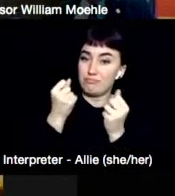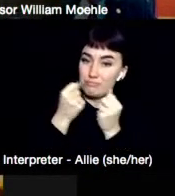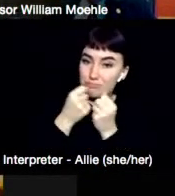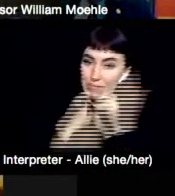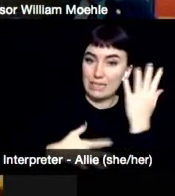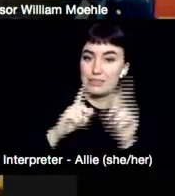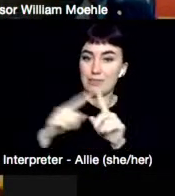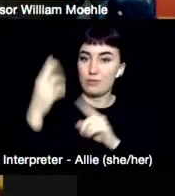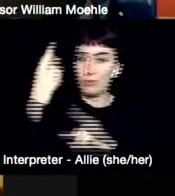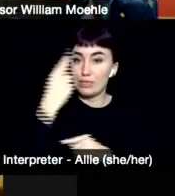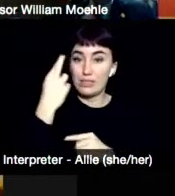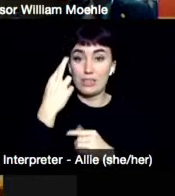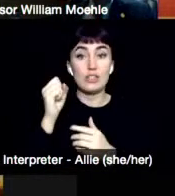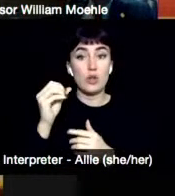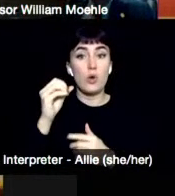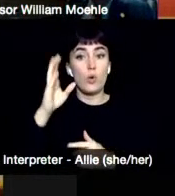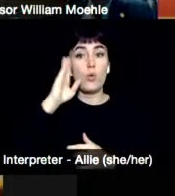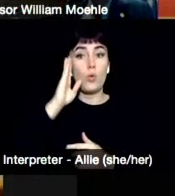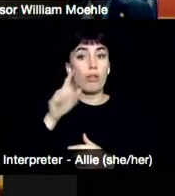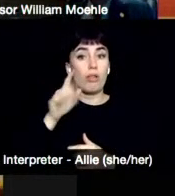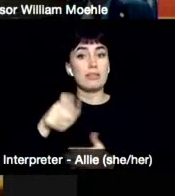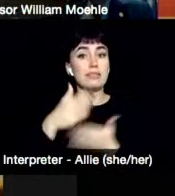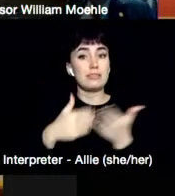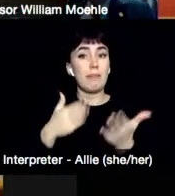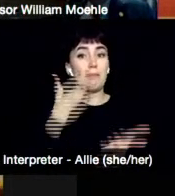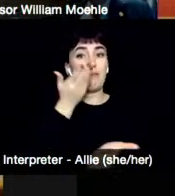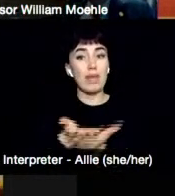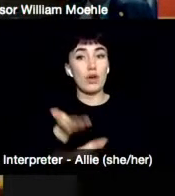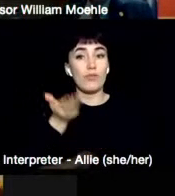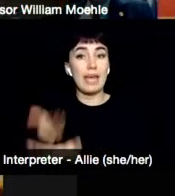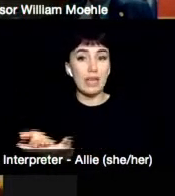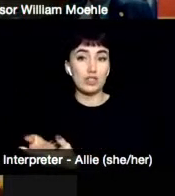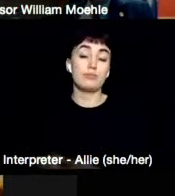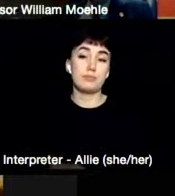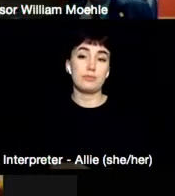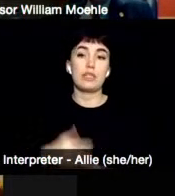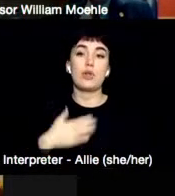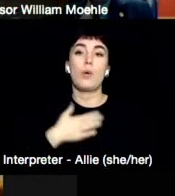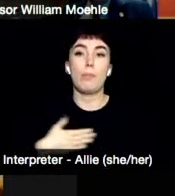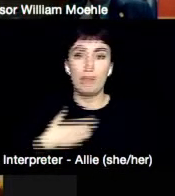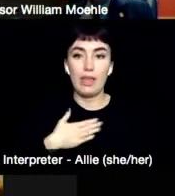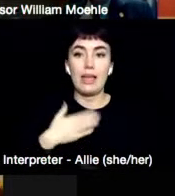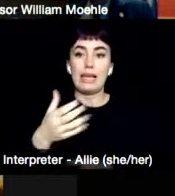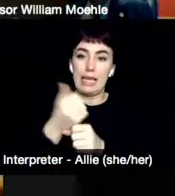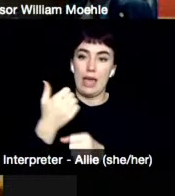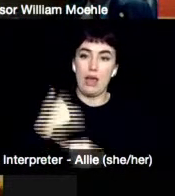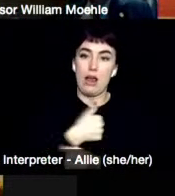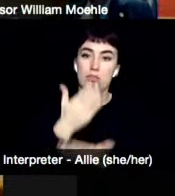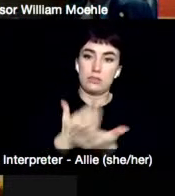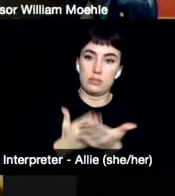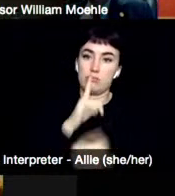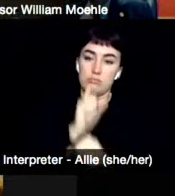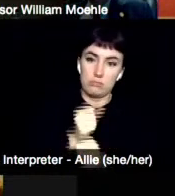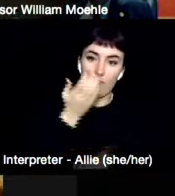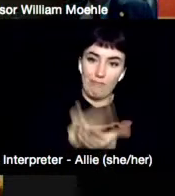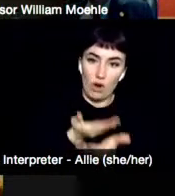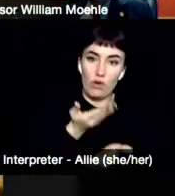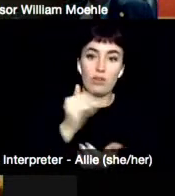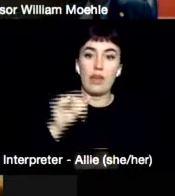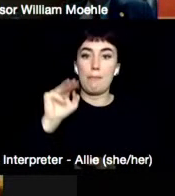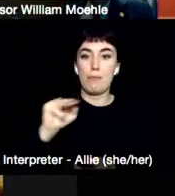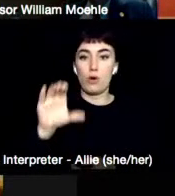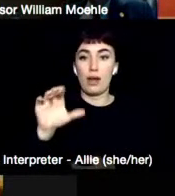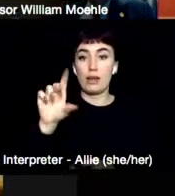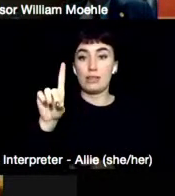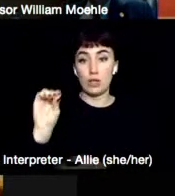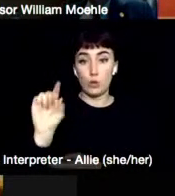fronts. So we're going to need some verification. So please get us some verification that Monroe County